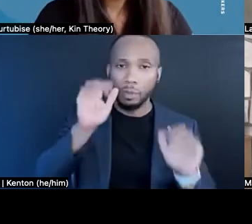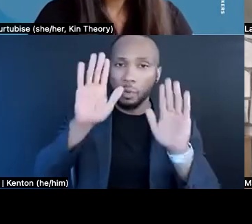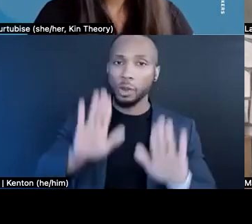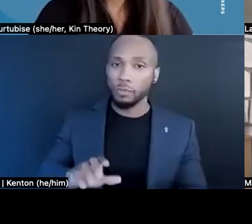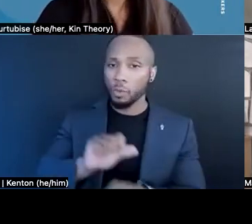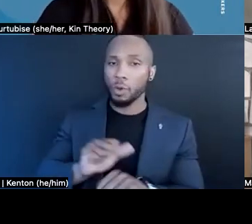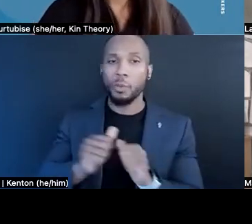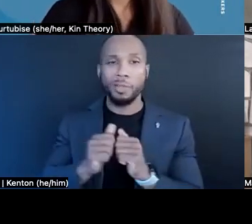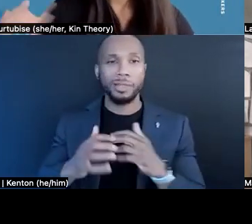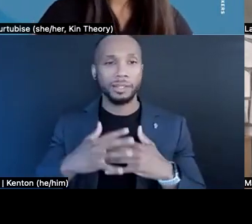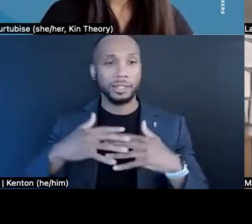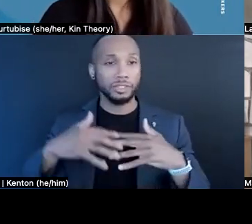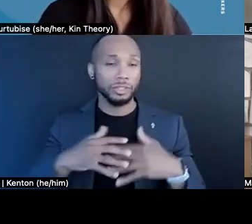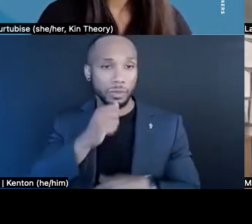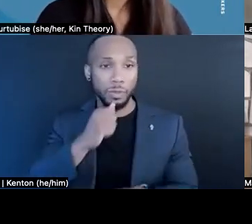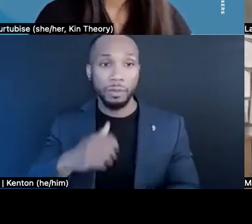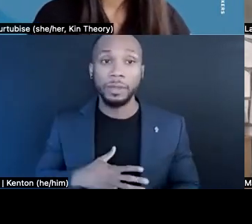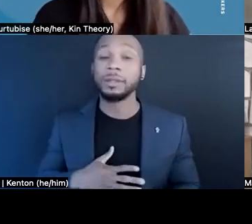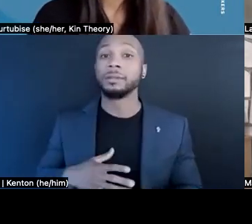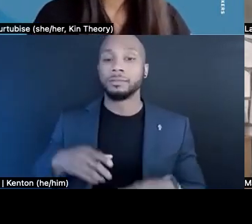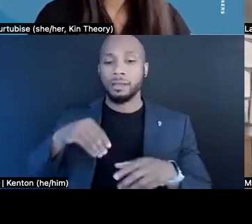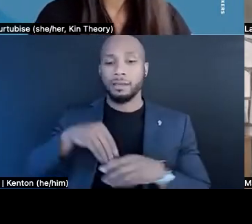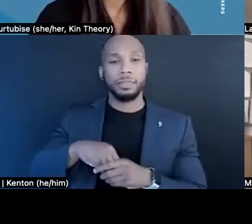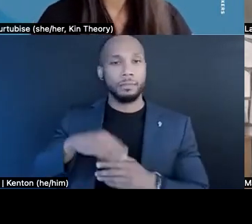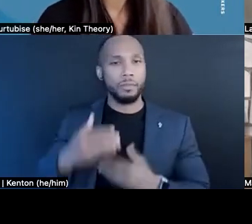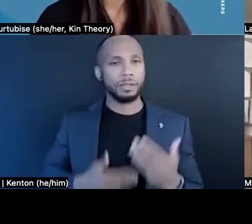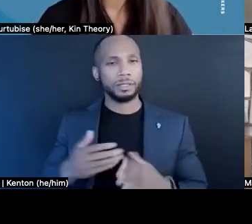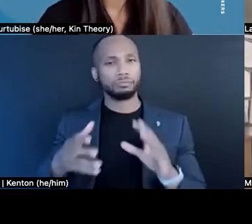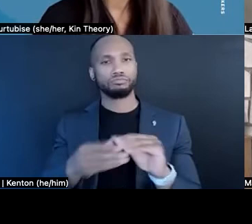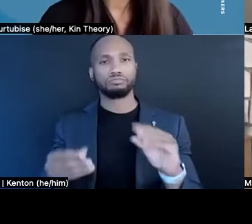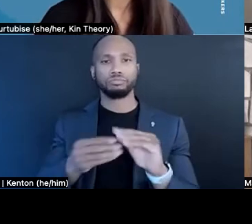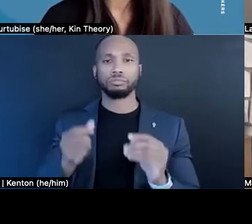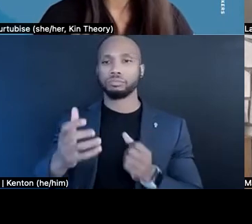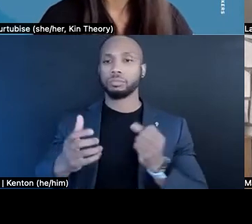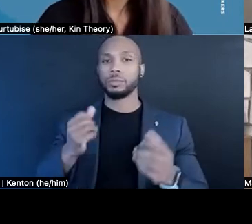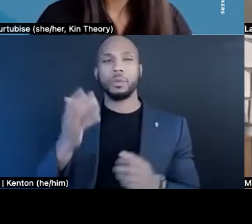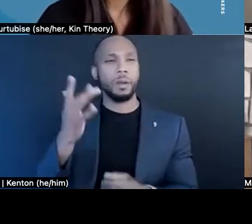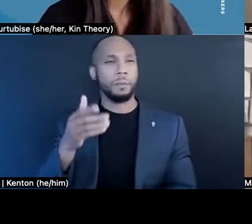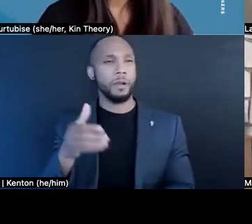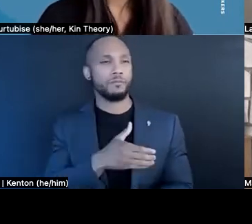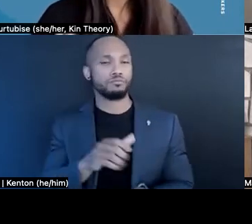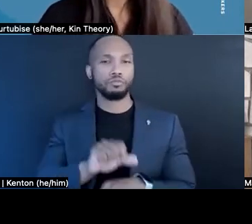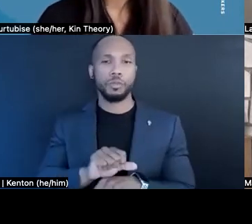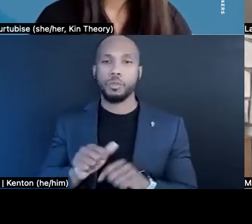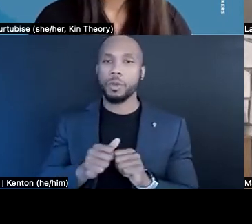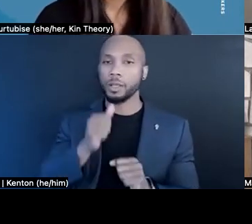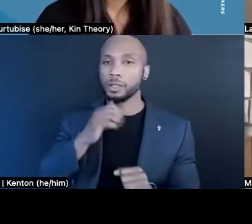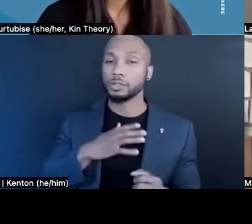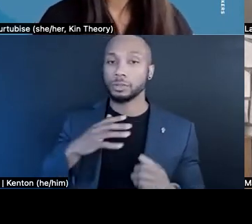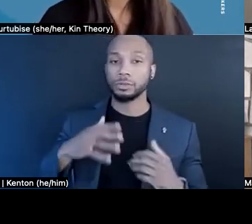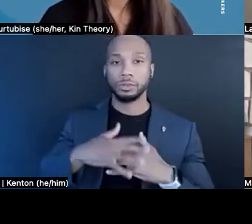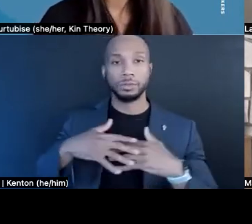women. In the process of storytelling, why is it so powerful to work with Indigenous women, people who identify